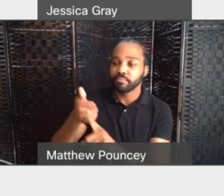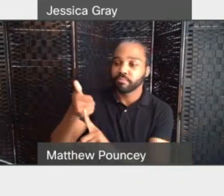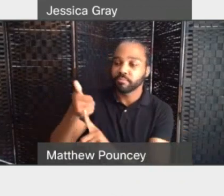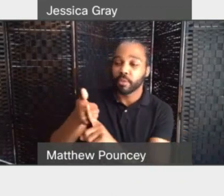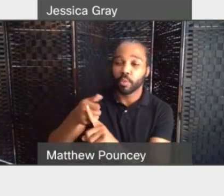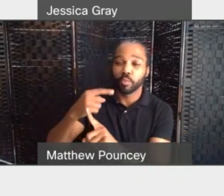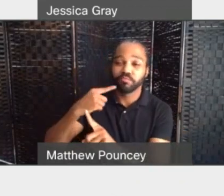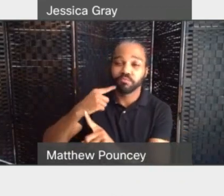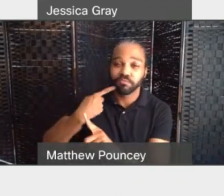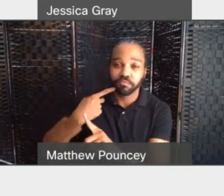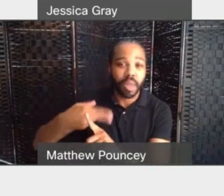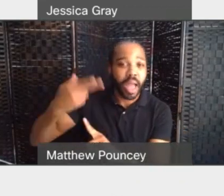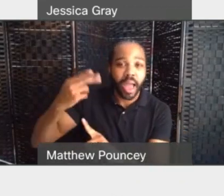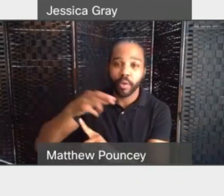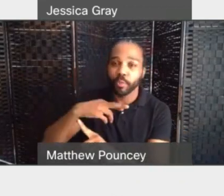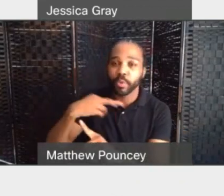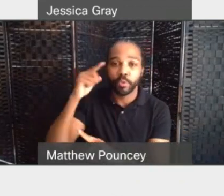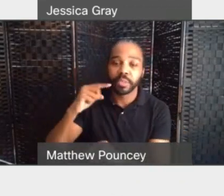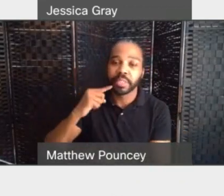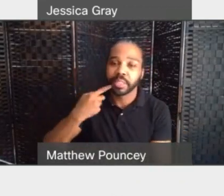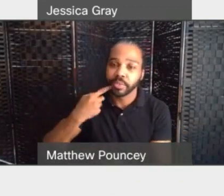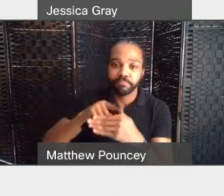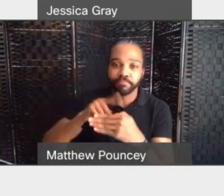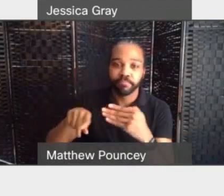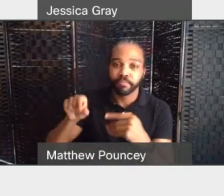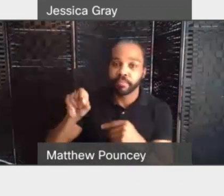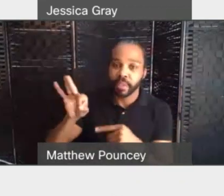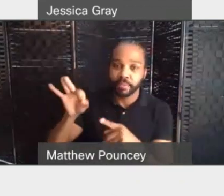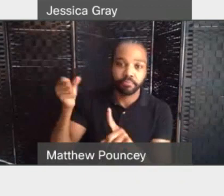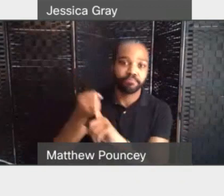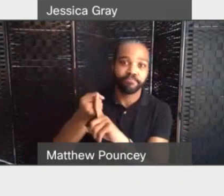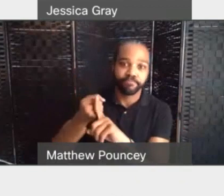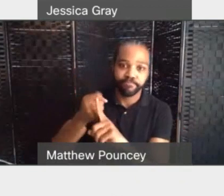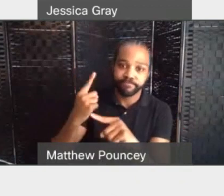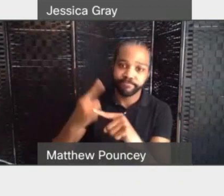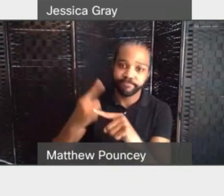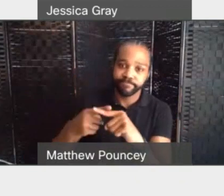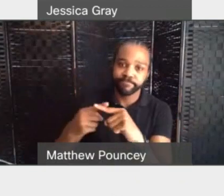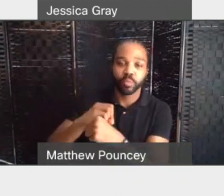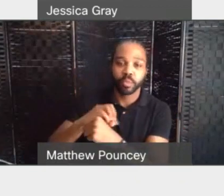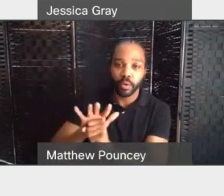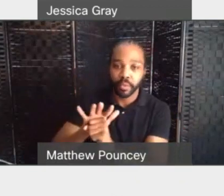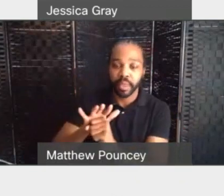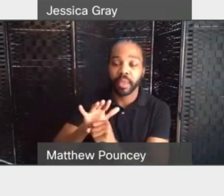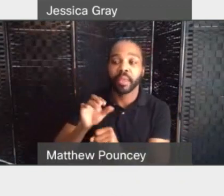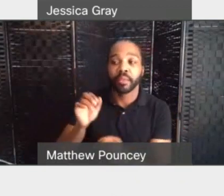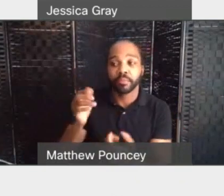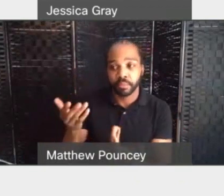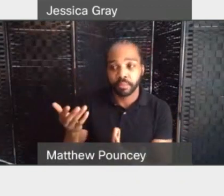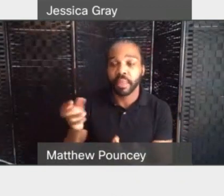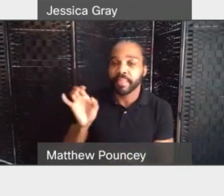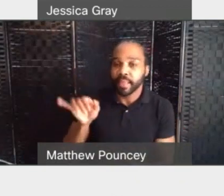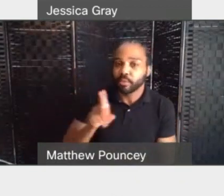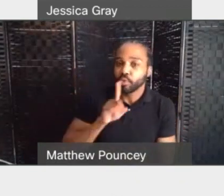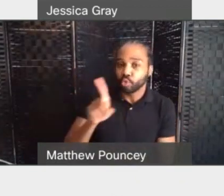high risk for serious outcomes from COVID. That is true, and they are in Group 1C at